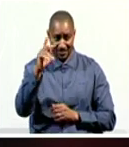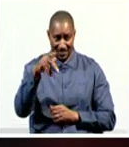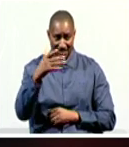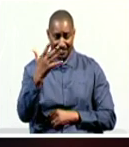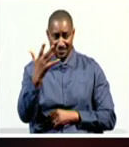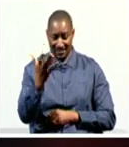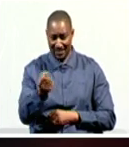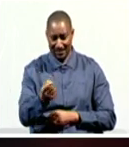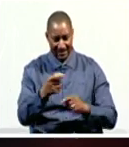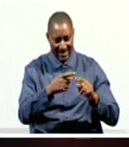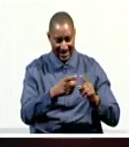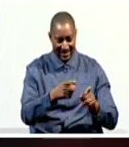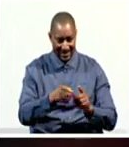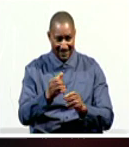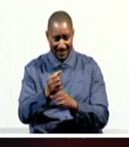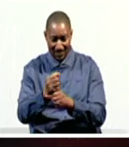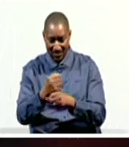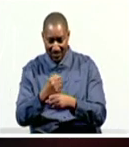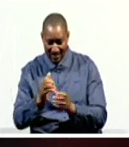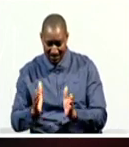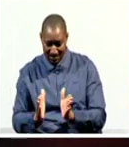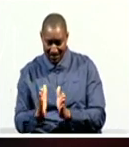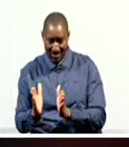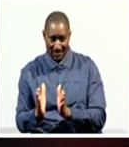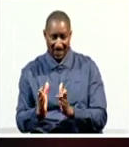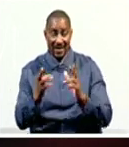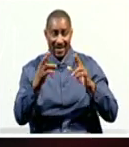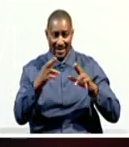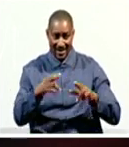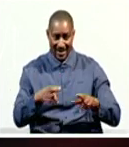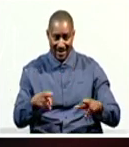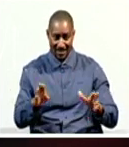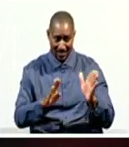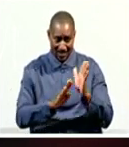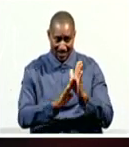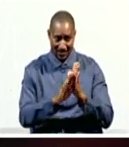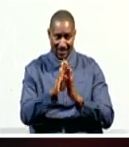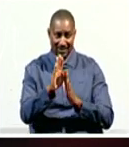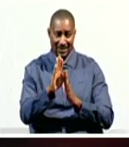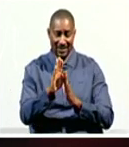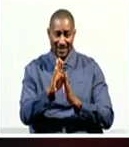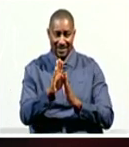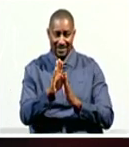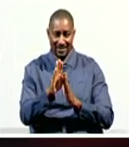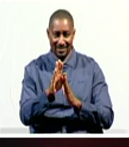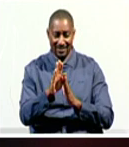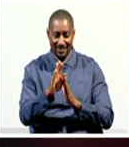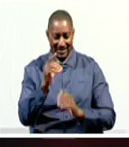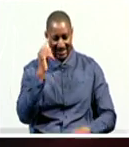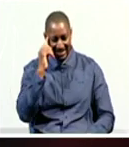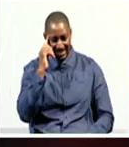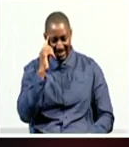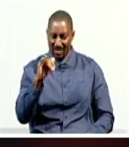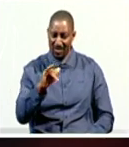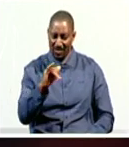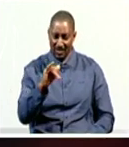major projects, all these major plans, Harambee Prosperity came to say, okay, amongst these, which are the low-hanging fruits? Which one